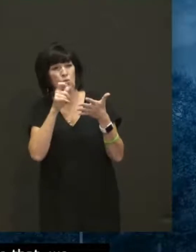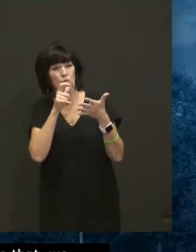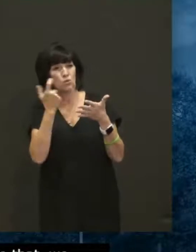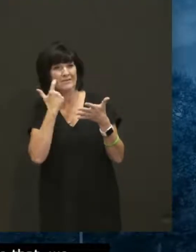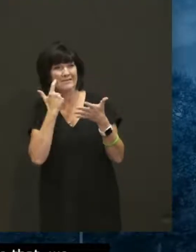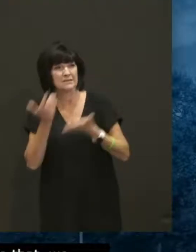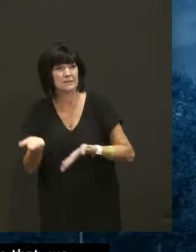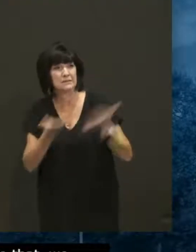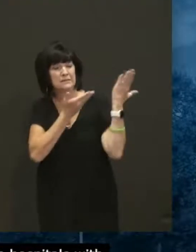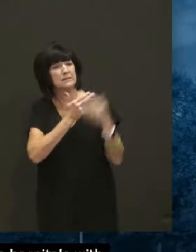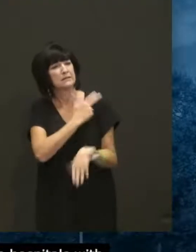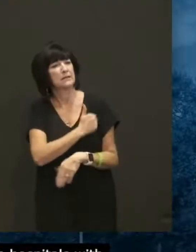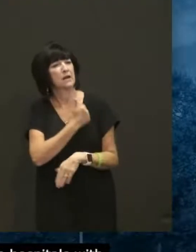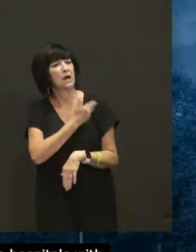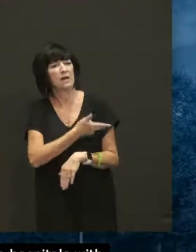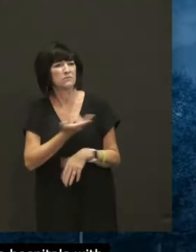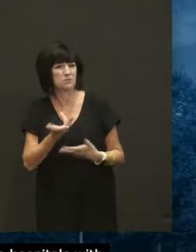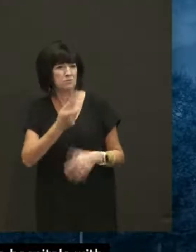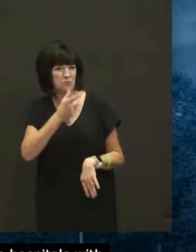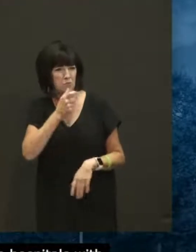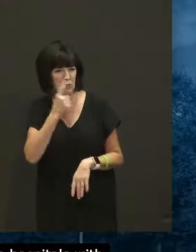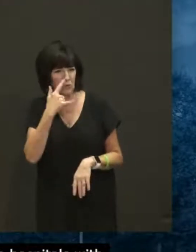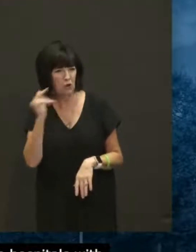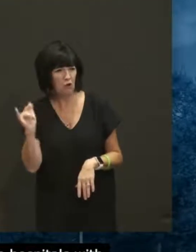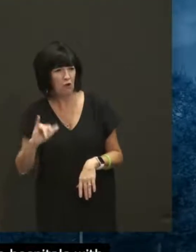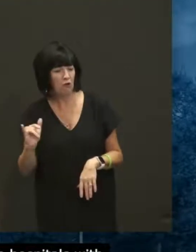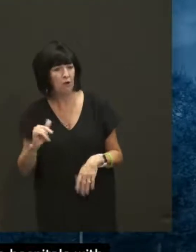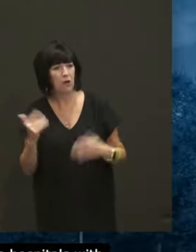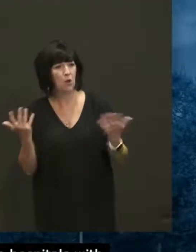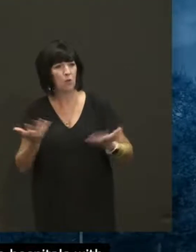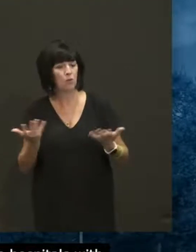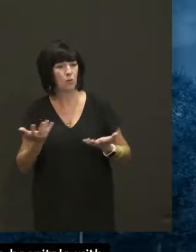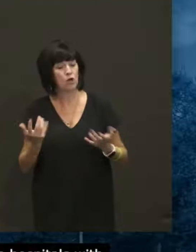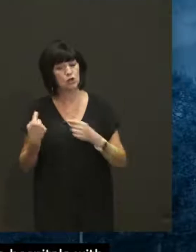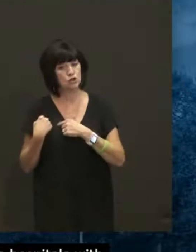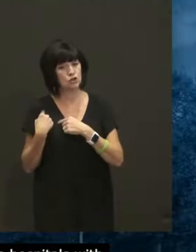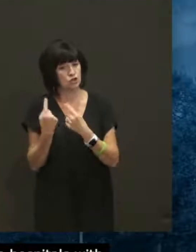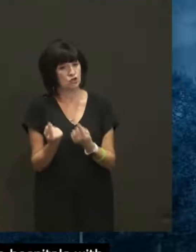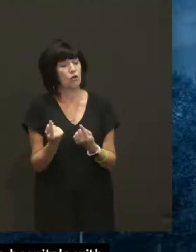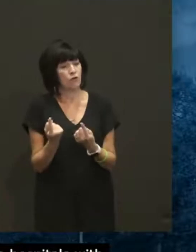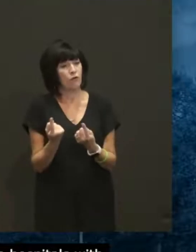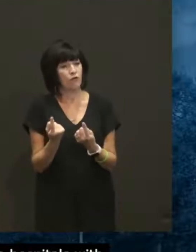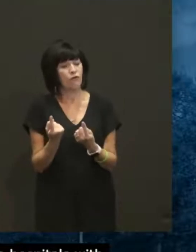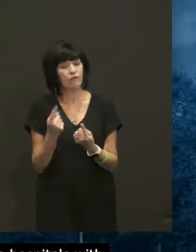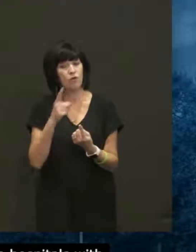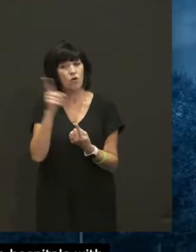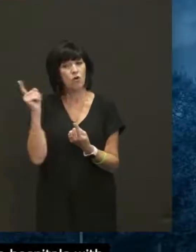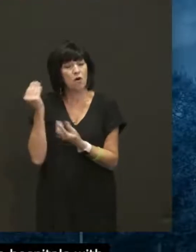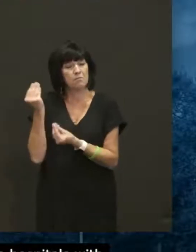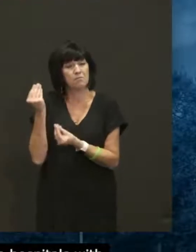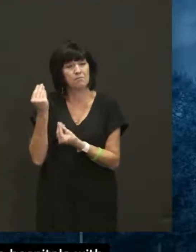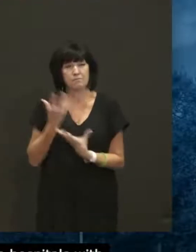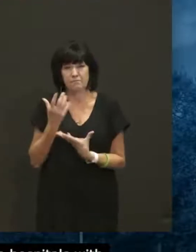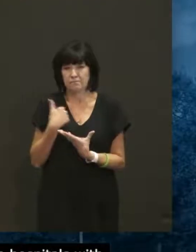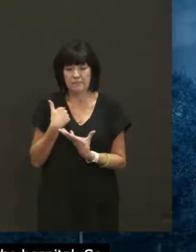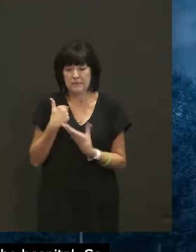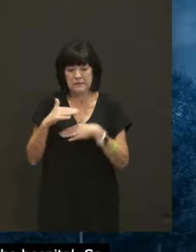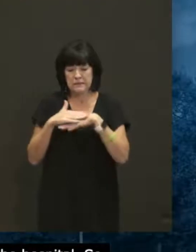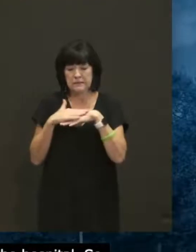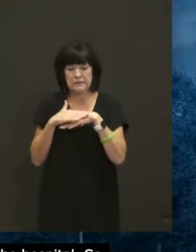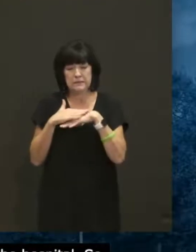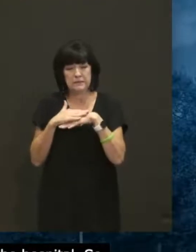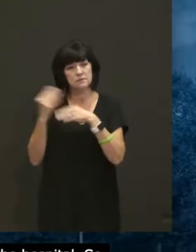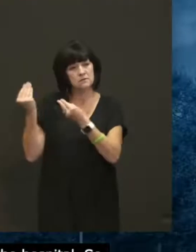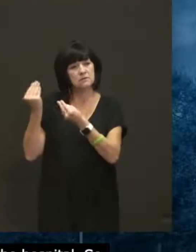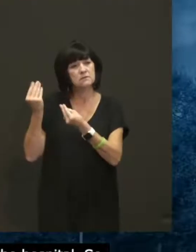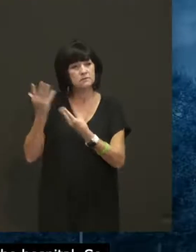those individuals in the hospital. So far, from early information, nothing in